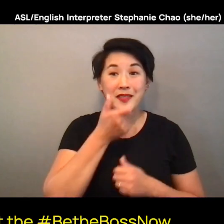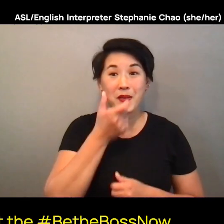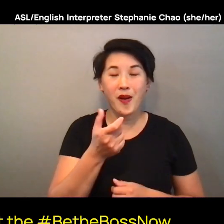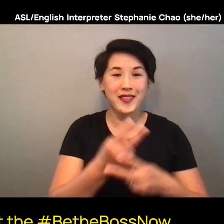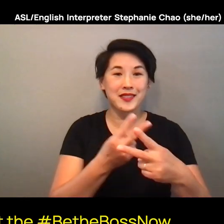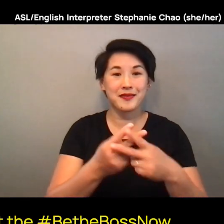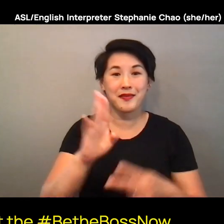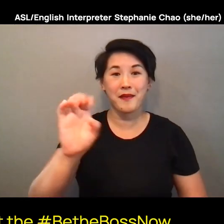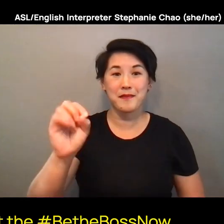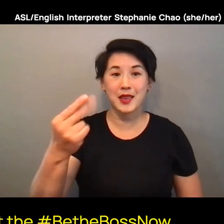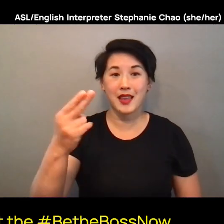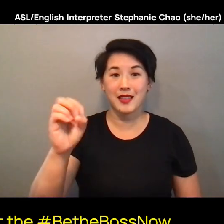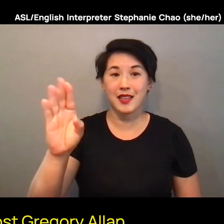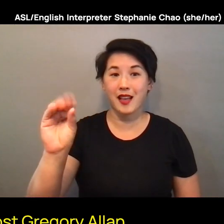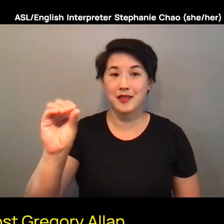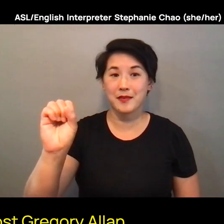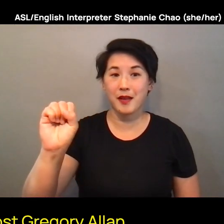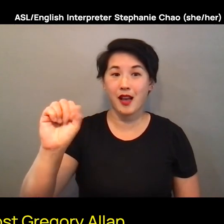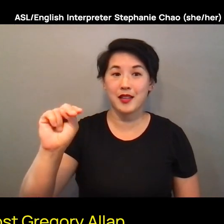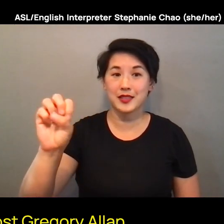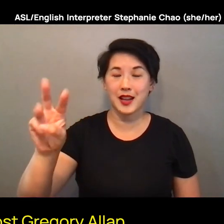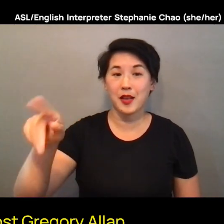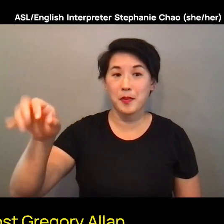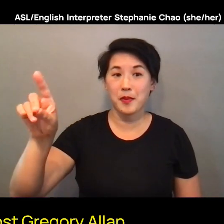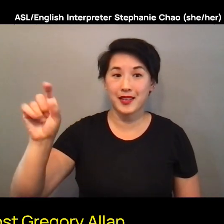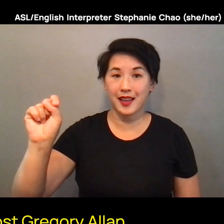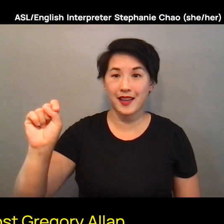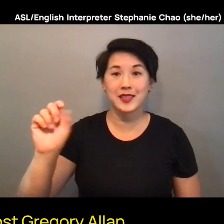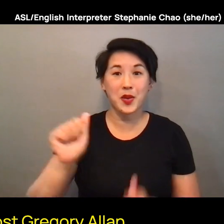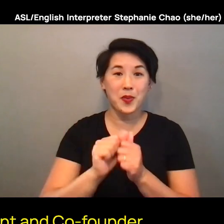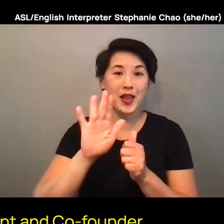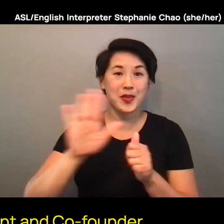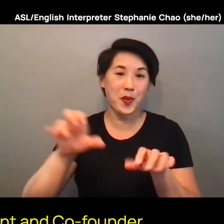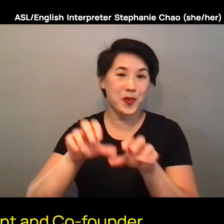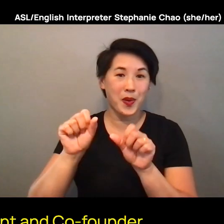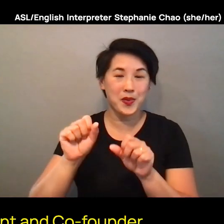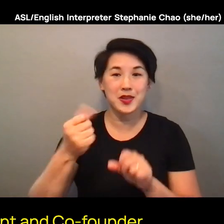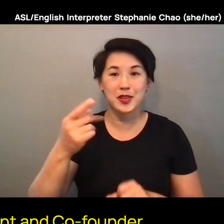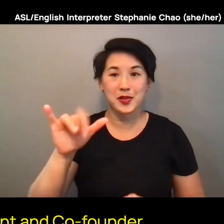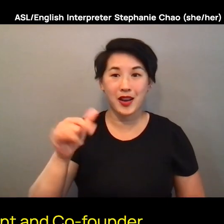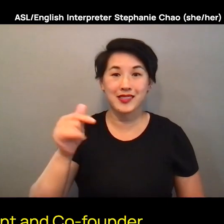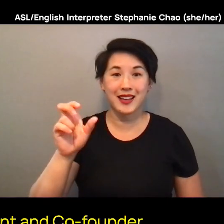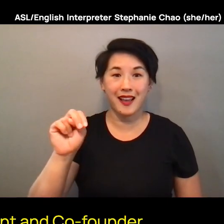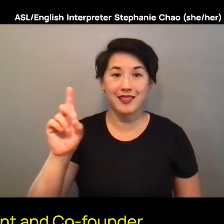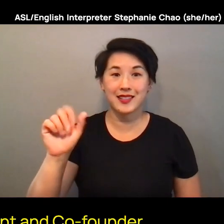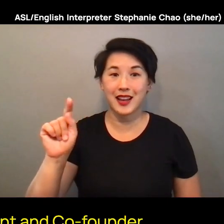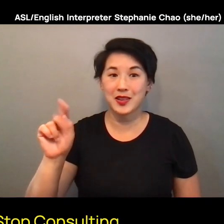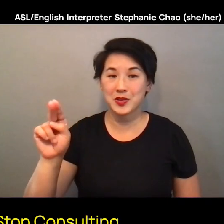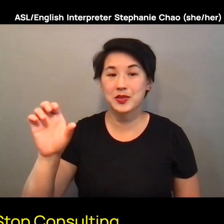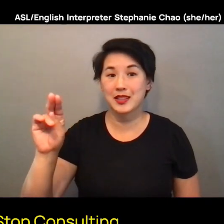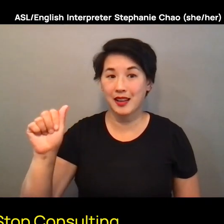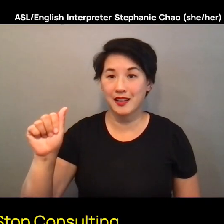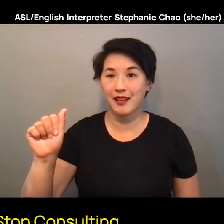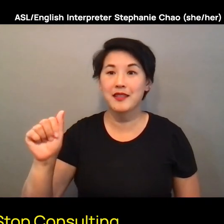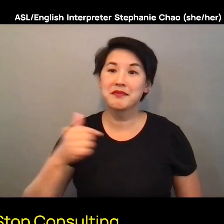Thank you for checking out the Be the Boss Now podcast with your host, Gregory Allen Datu Sadana, president and co-founder of